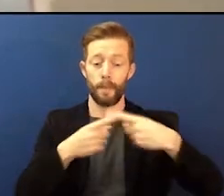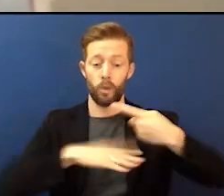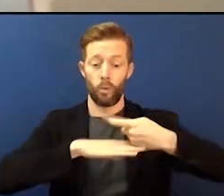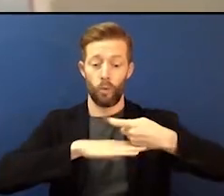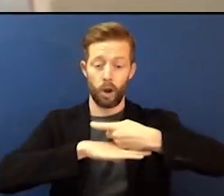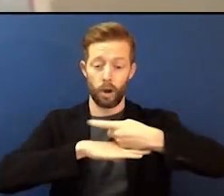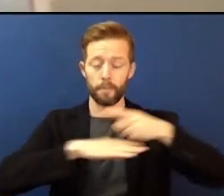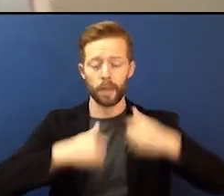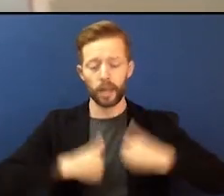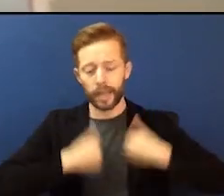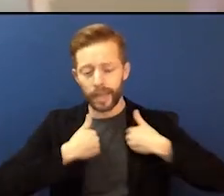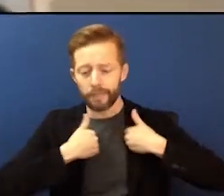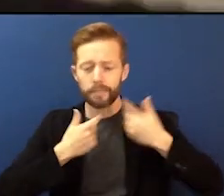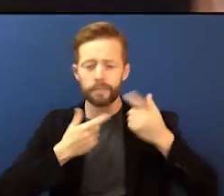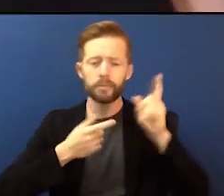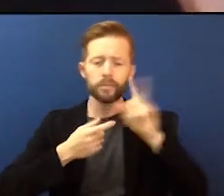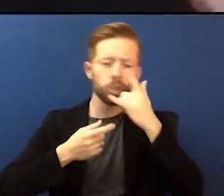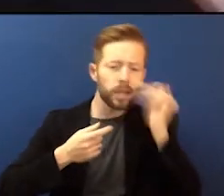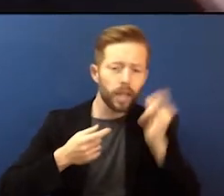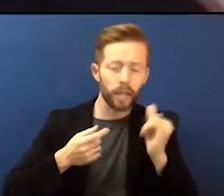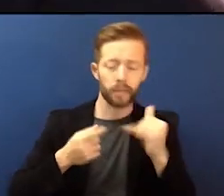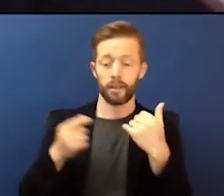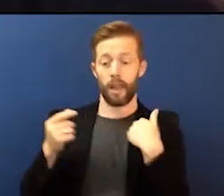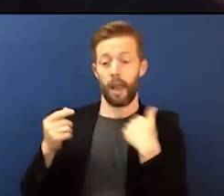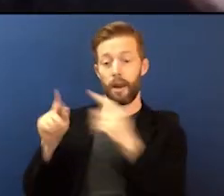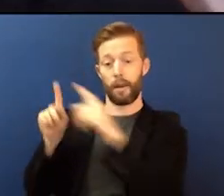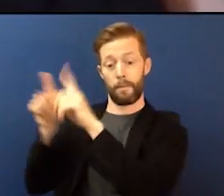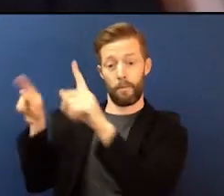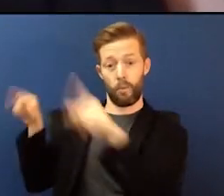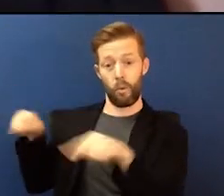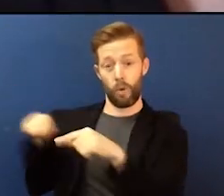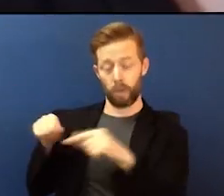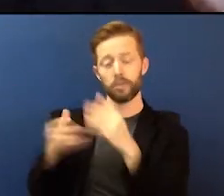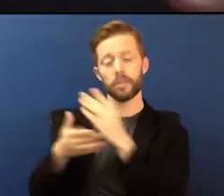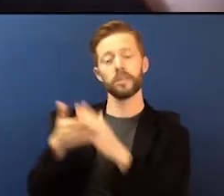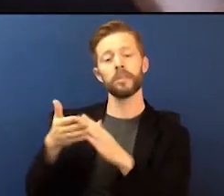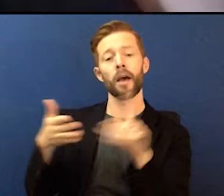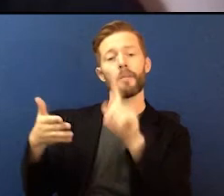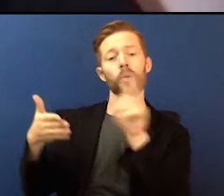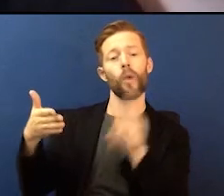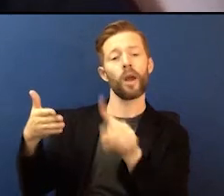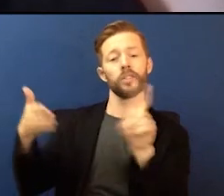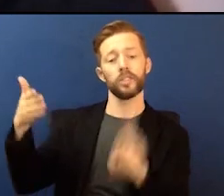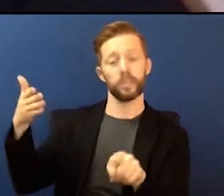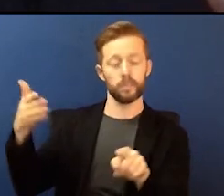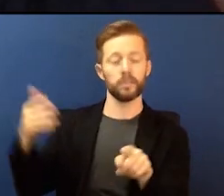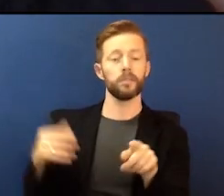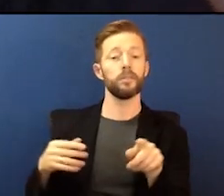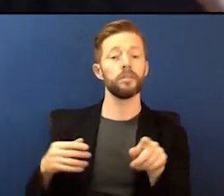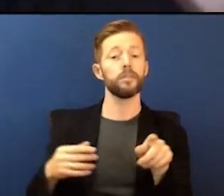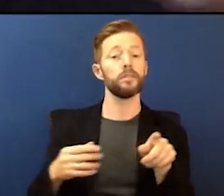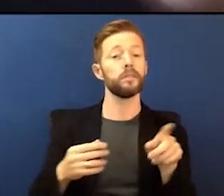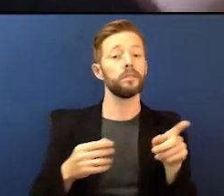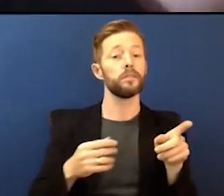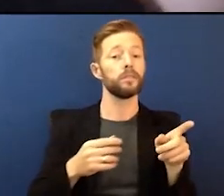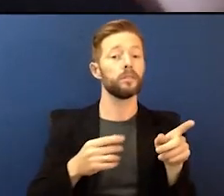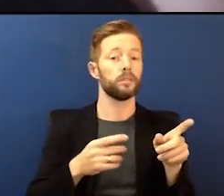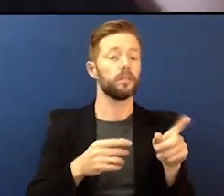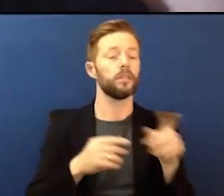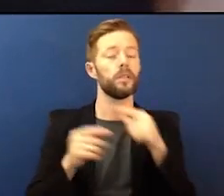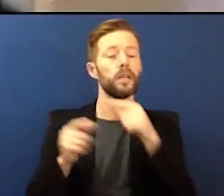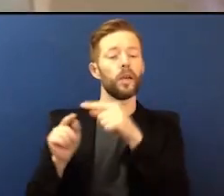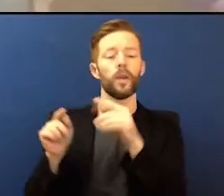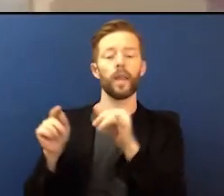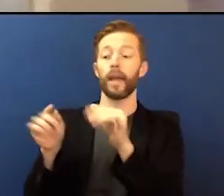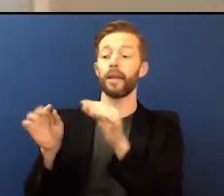about the habitat of a worm. And she had some questions up on the board that she had gone over. And kids were supposed to finish,